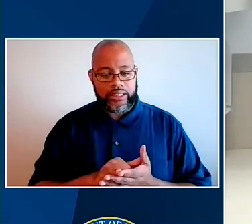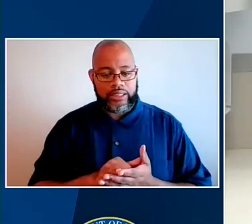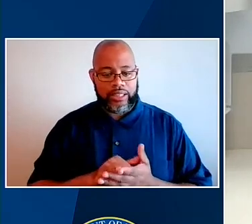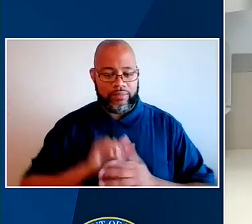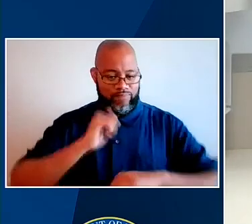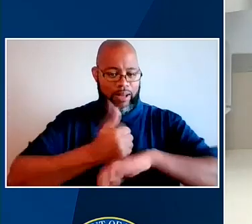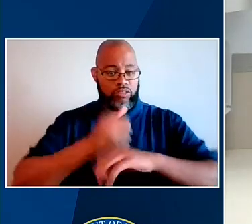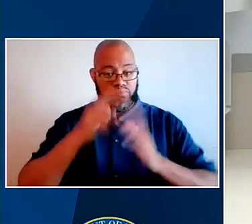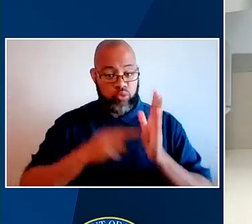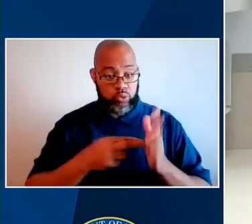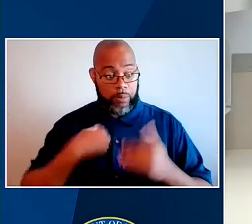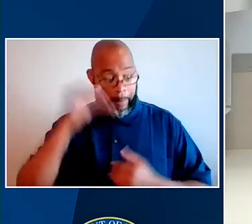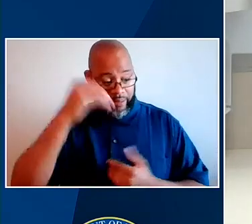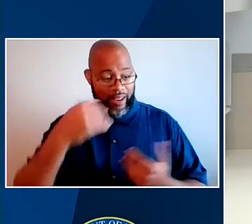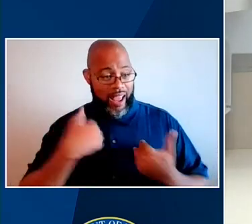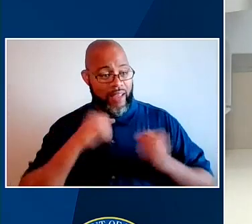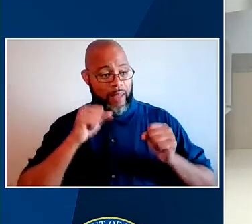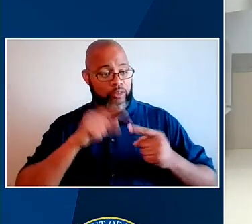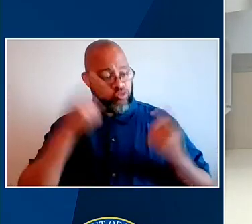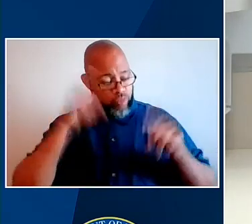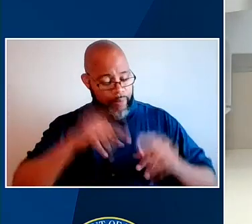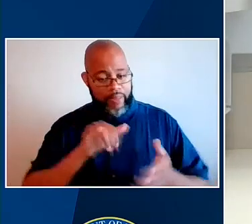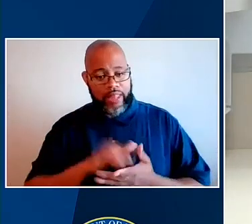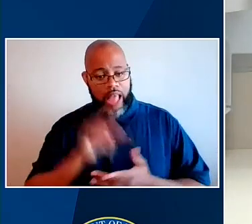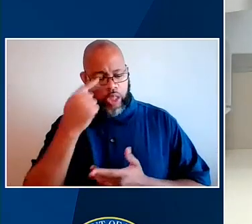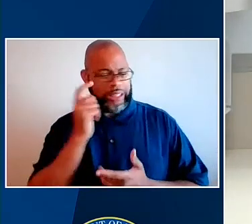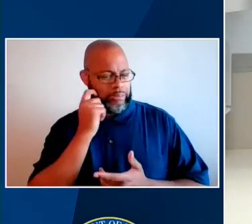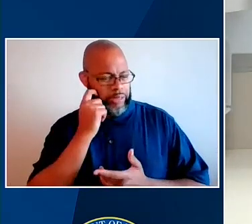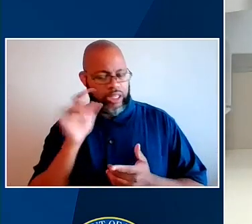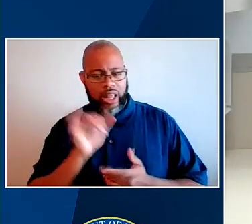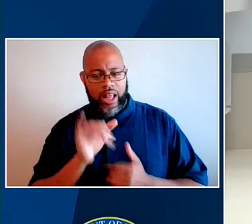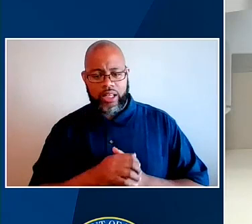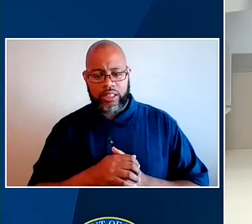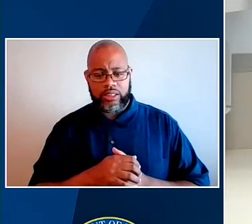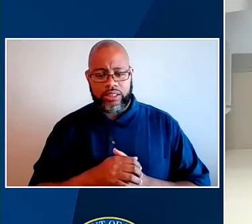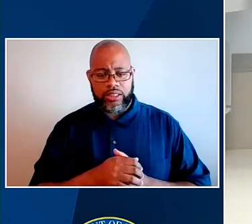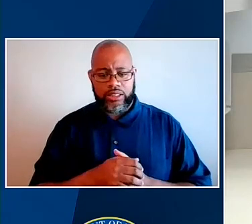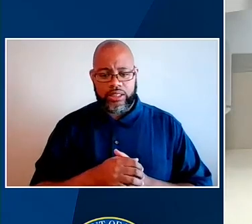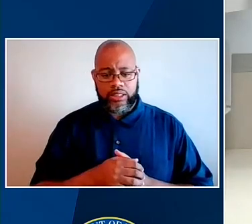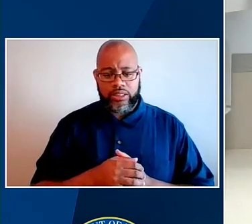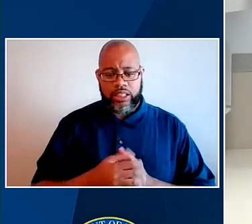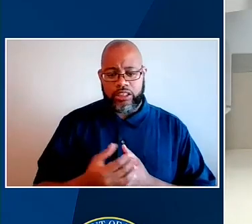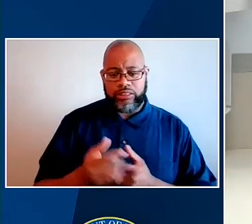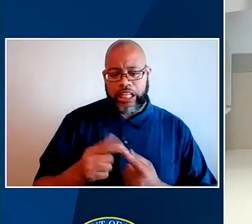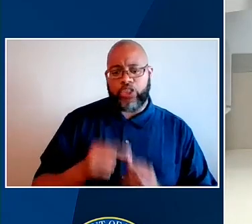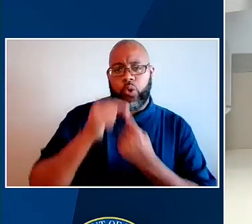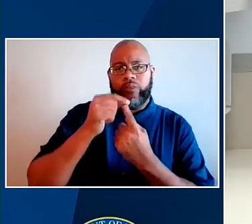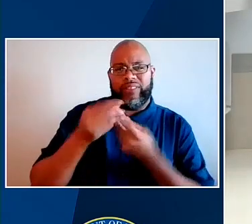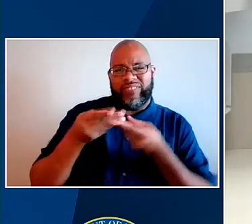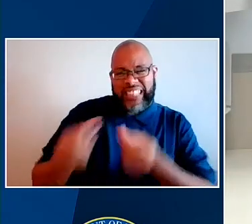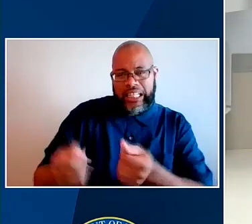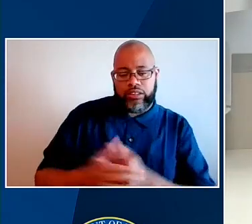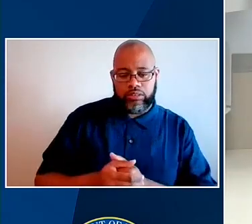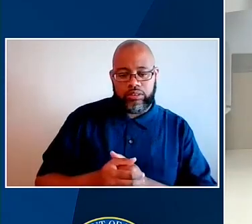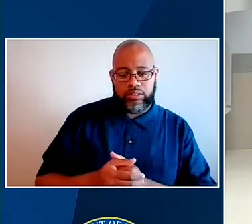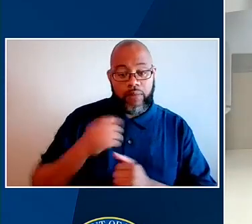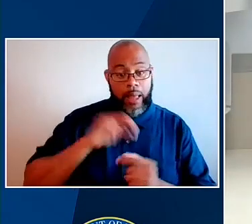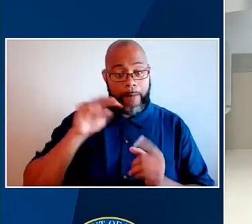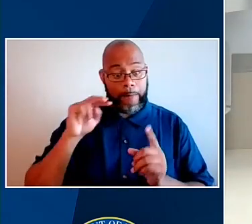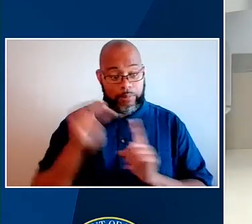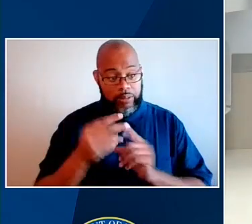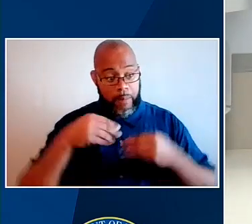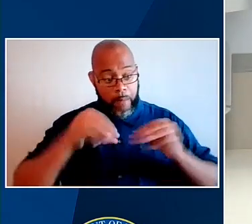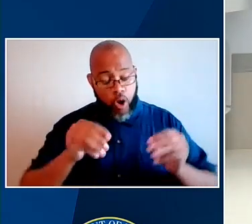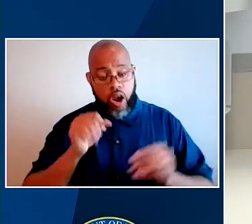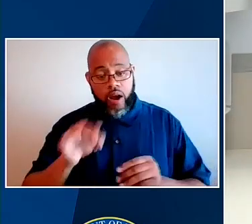stand, in my opinion, have enabled agreements that look suspiciously like exclusive dealing arrangements. And when I think about it from the perspective